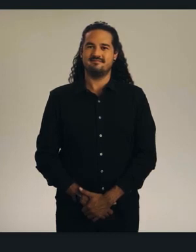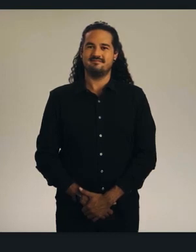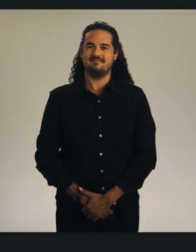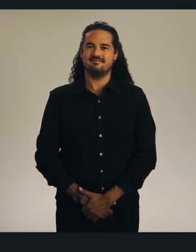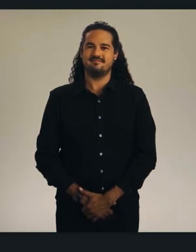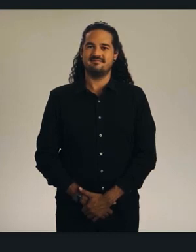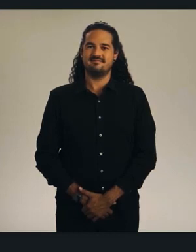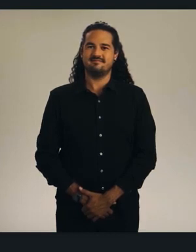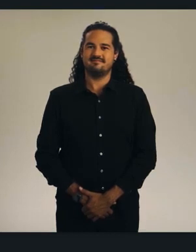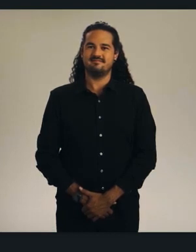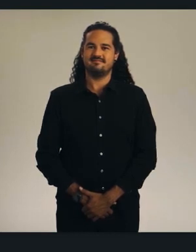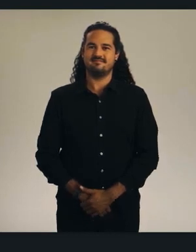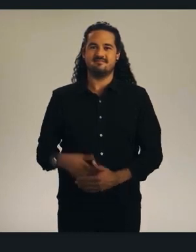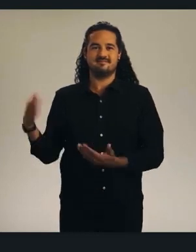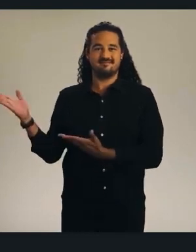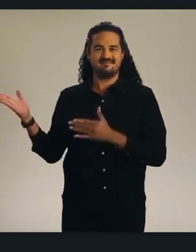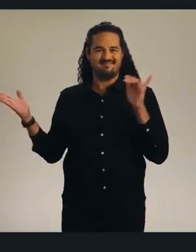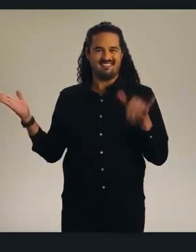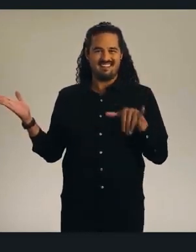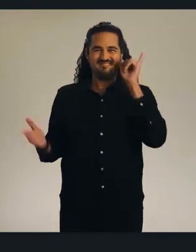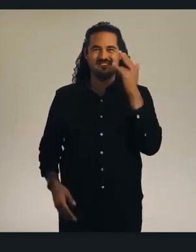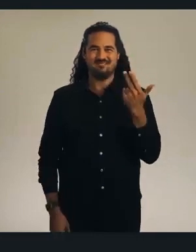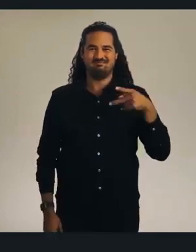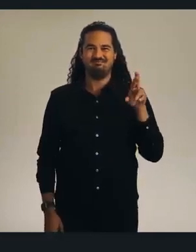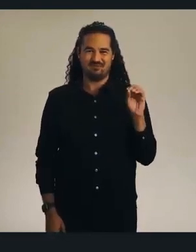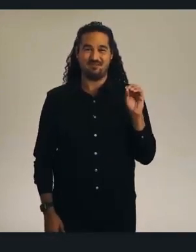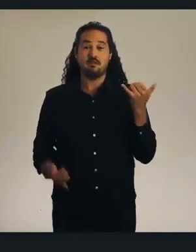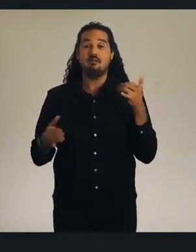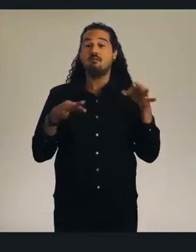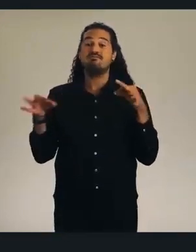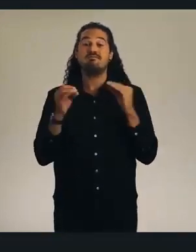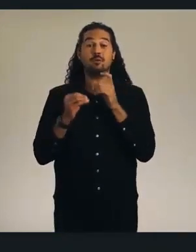This is iPhone 13 Pro. To tell you more, here's Jaws.